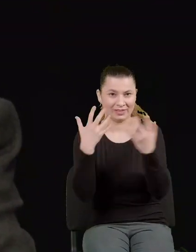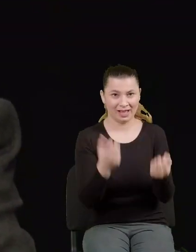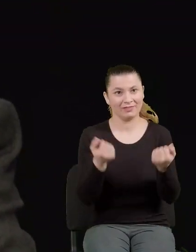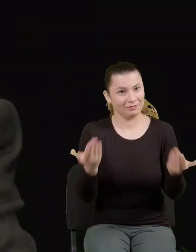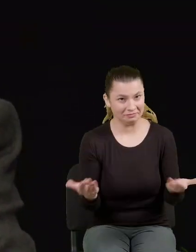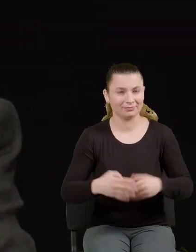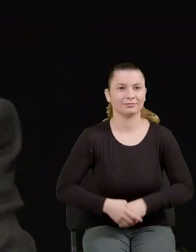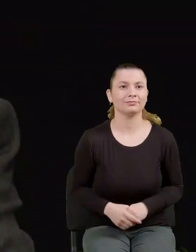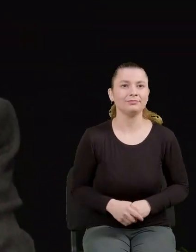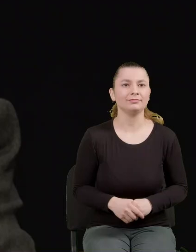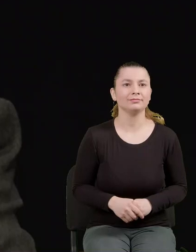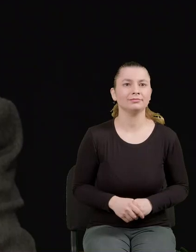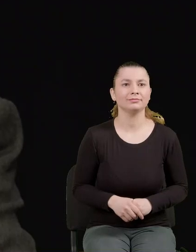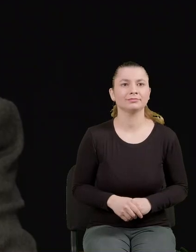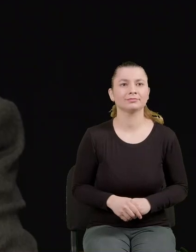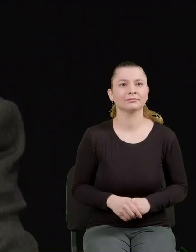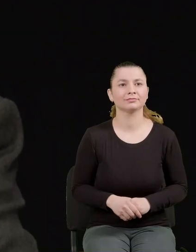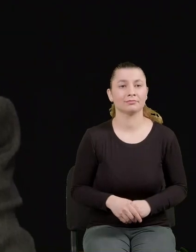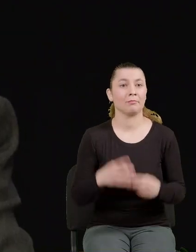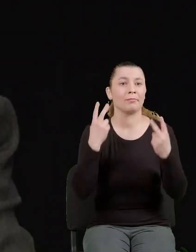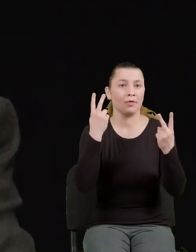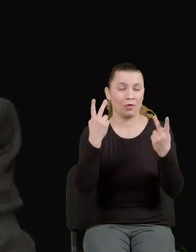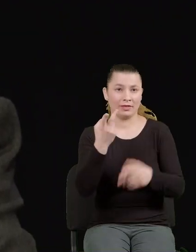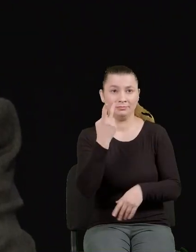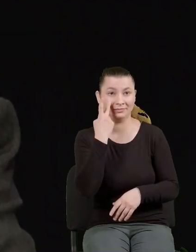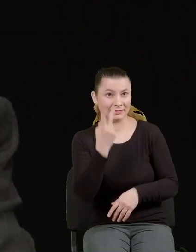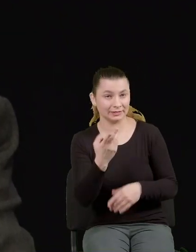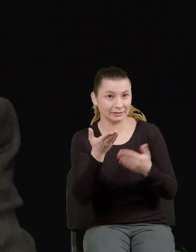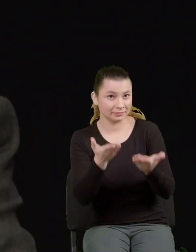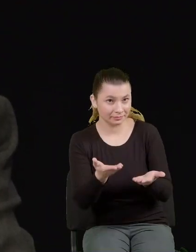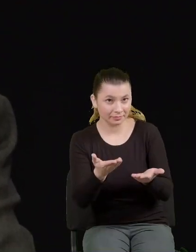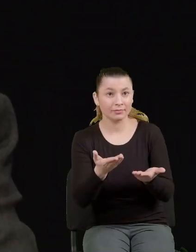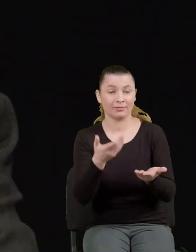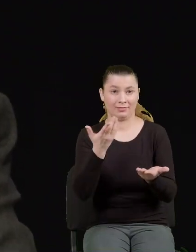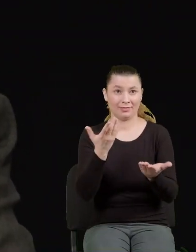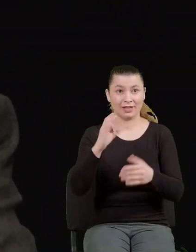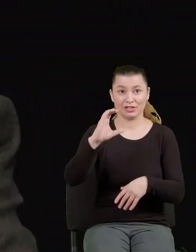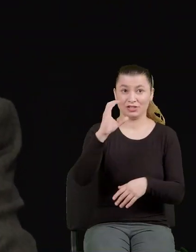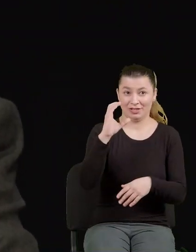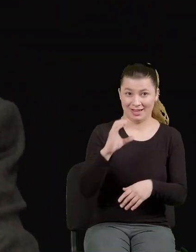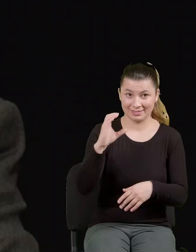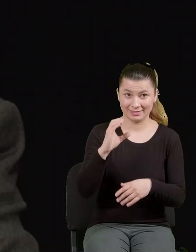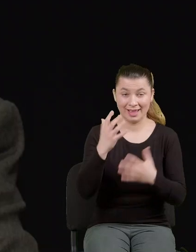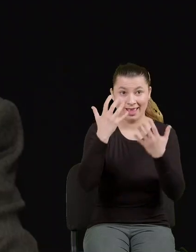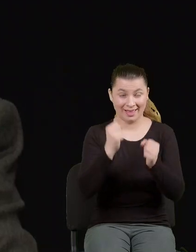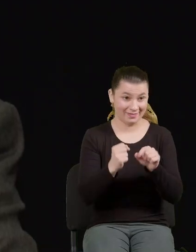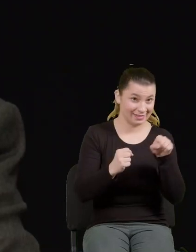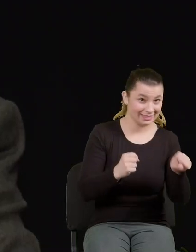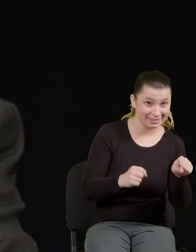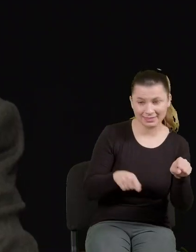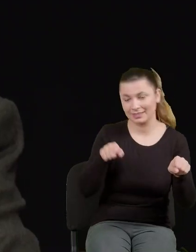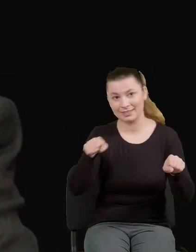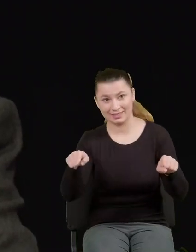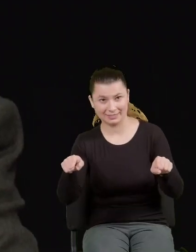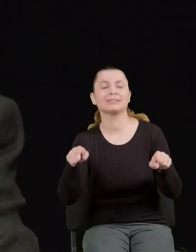at it from the perspective of sustainability and resilience, that you know, we need to now